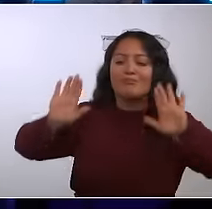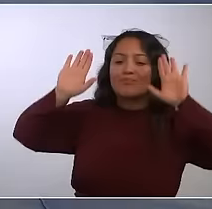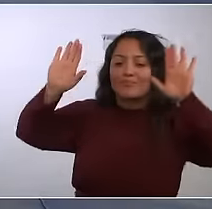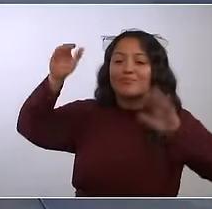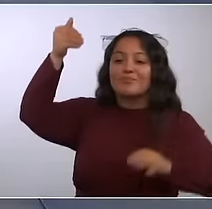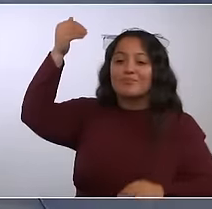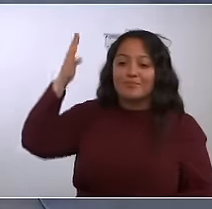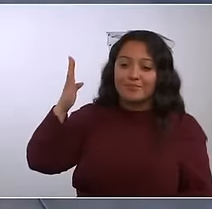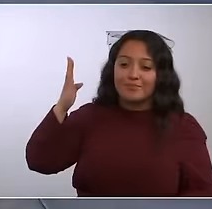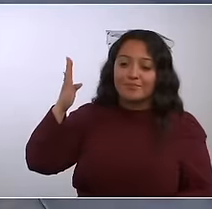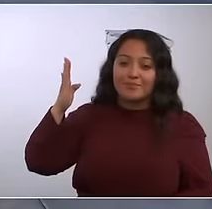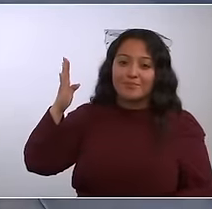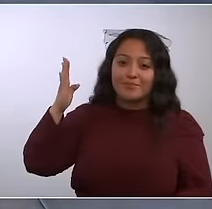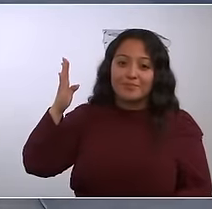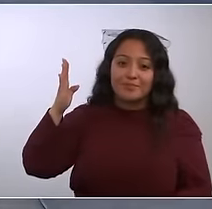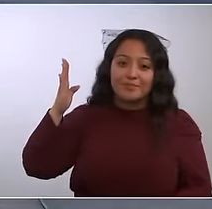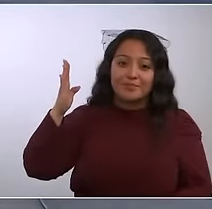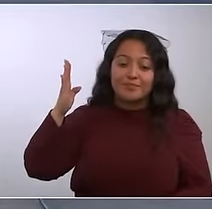grande.